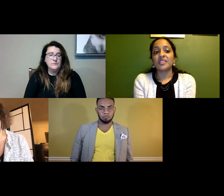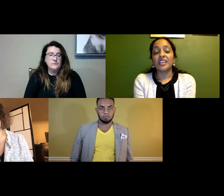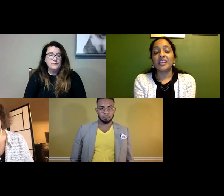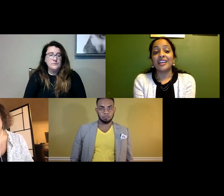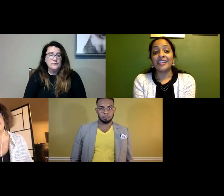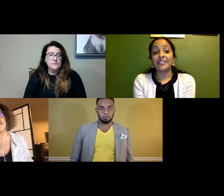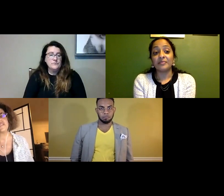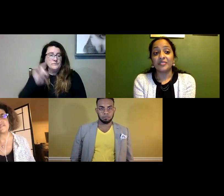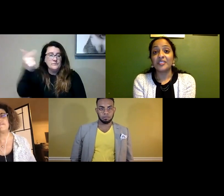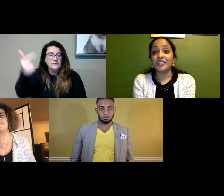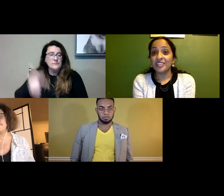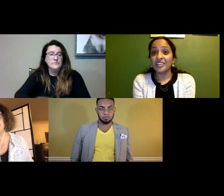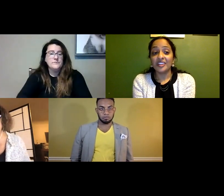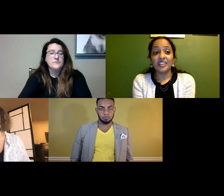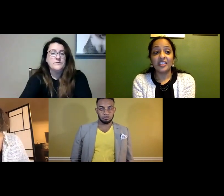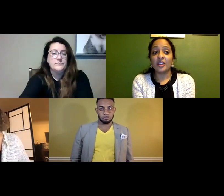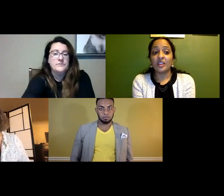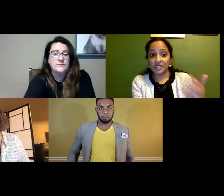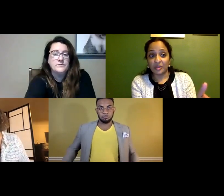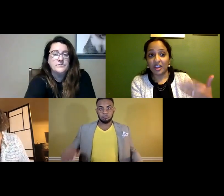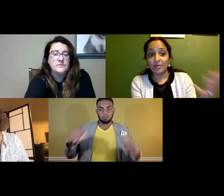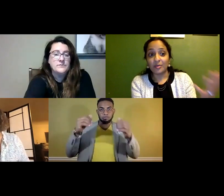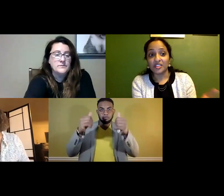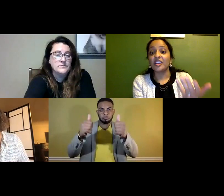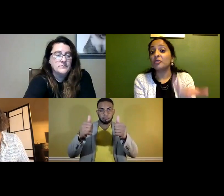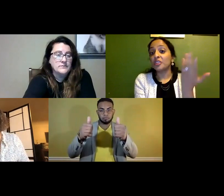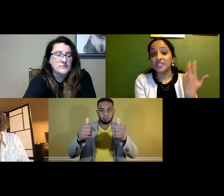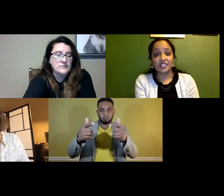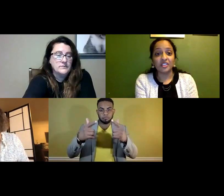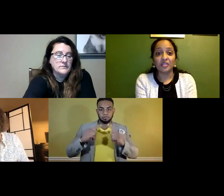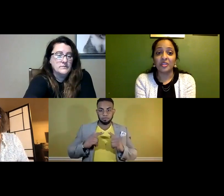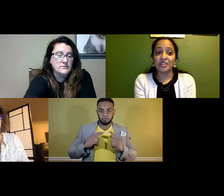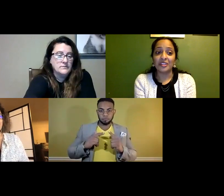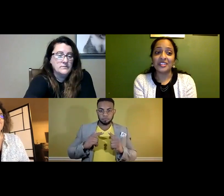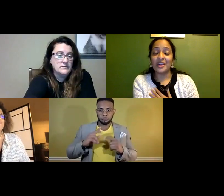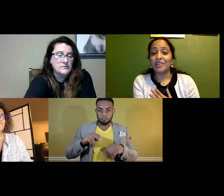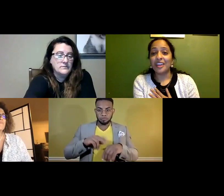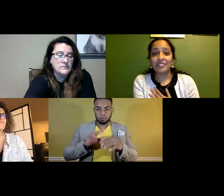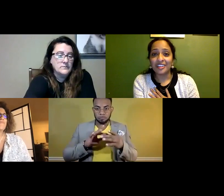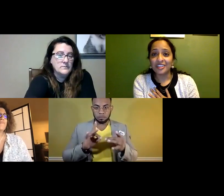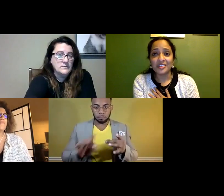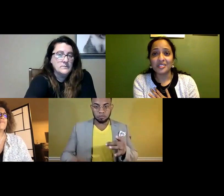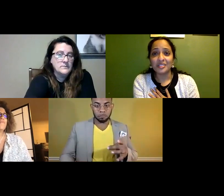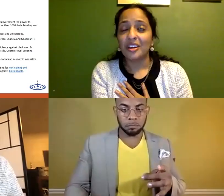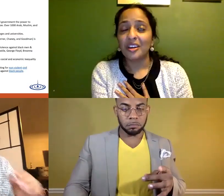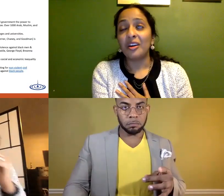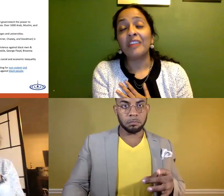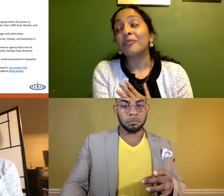We're Any seeing, additional thoughts? yeah, no, just some of the comments are saying, of course, the list that we have here